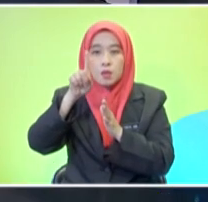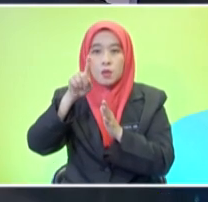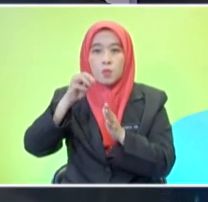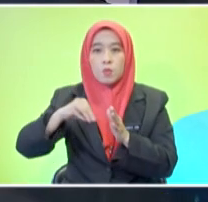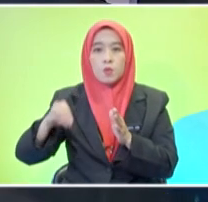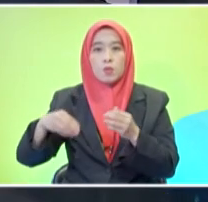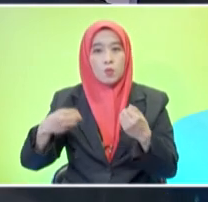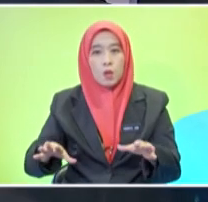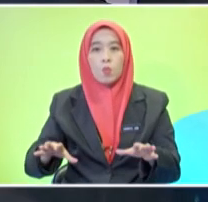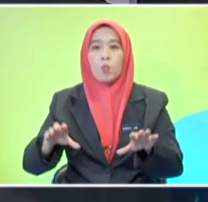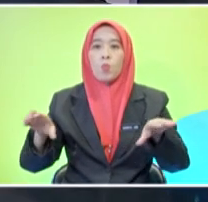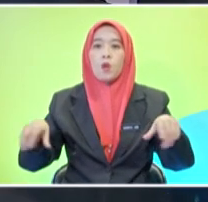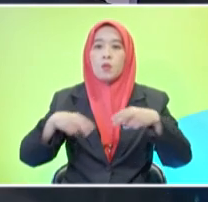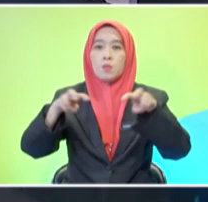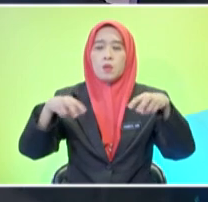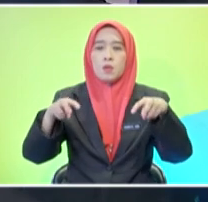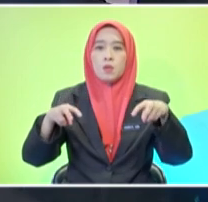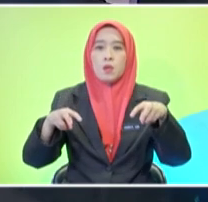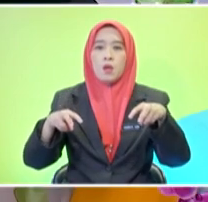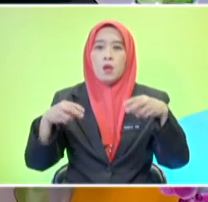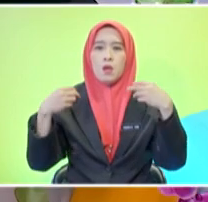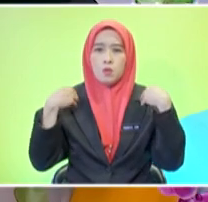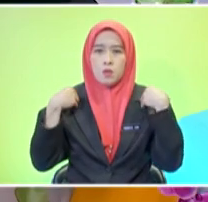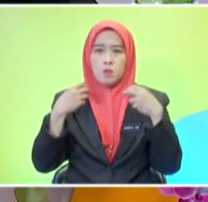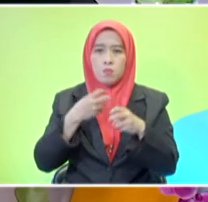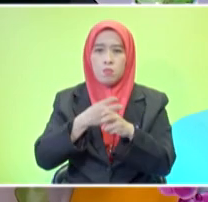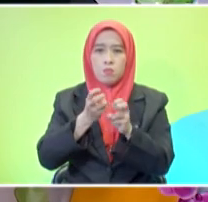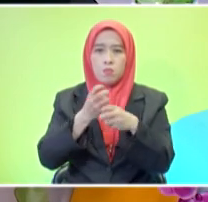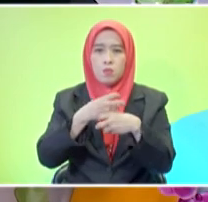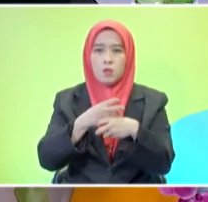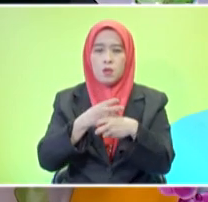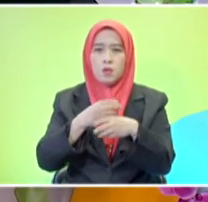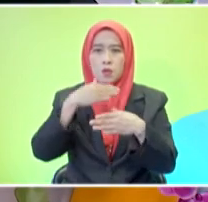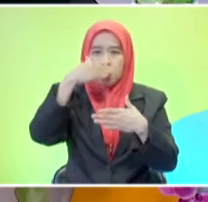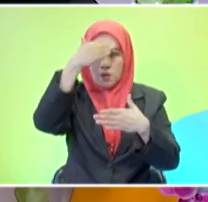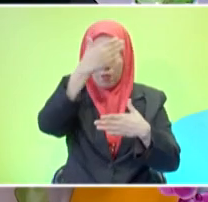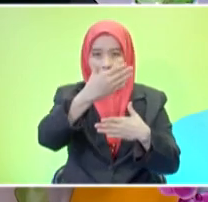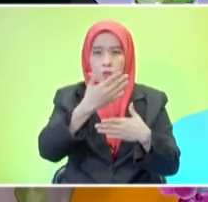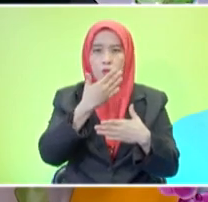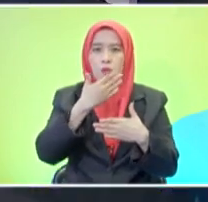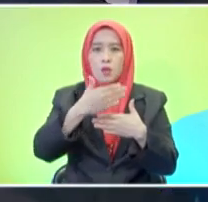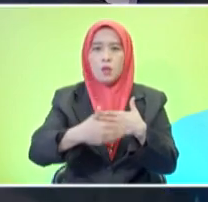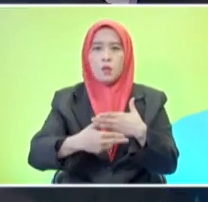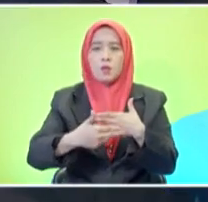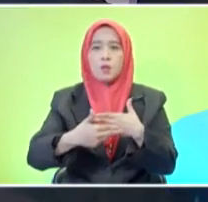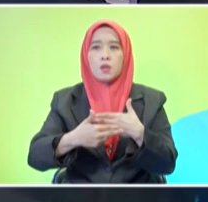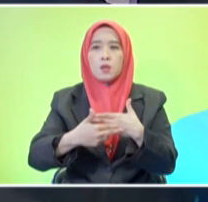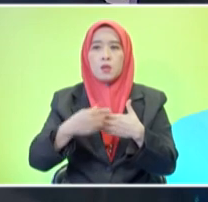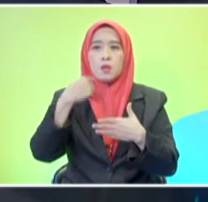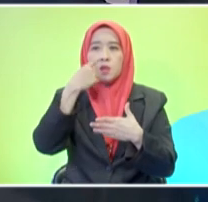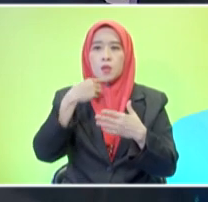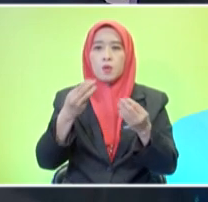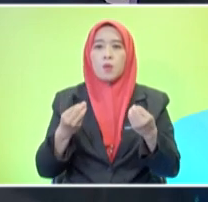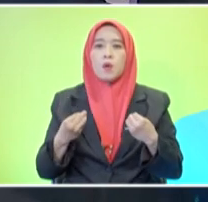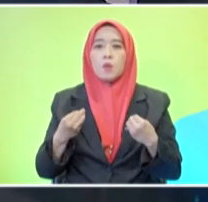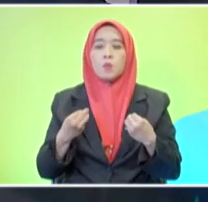experiment, but they have also faced some difficulties. Oh. So let us hear from one of our students. Okay, who would like to share? That? Who